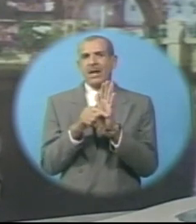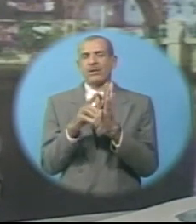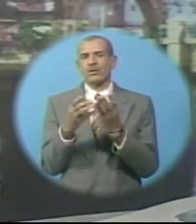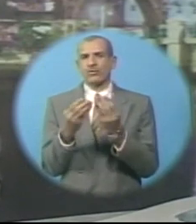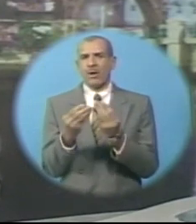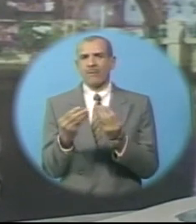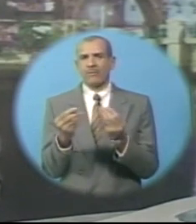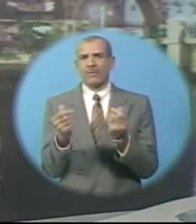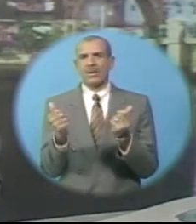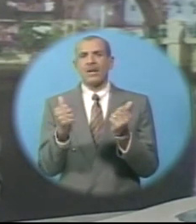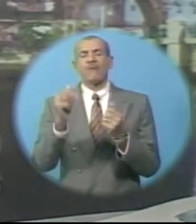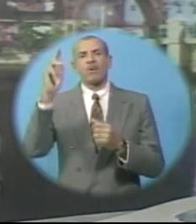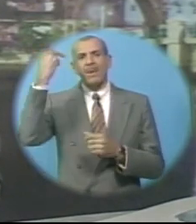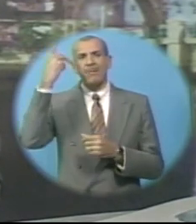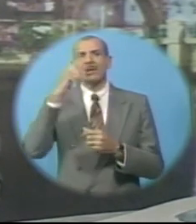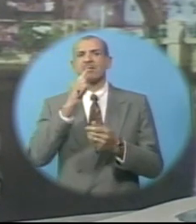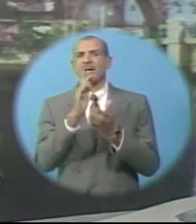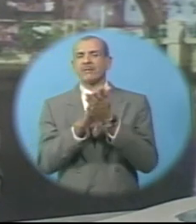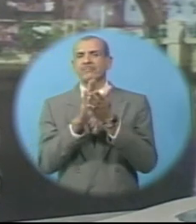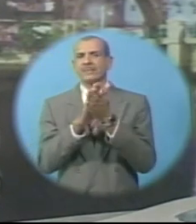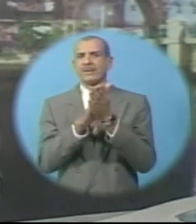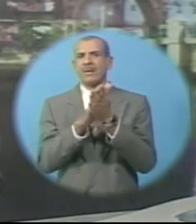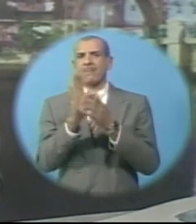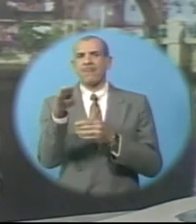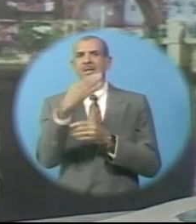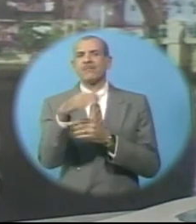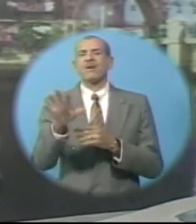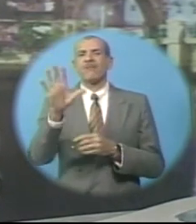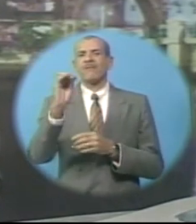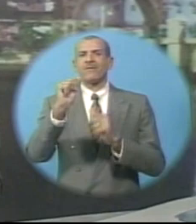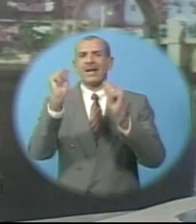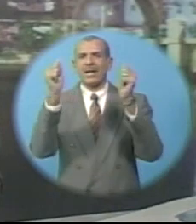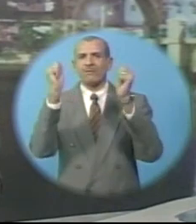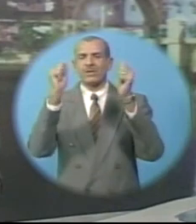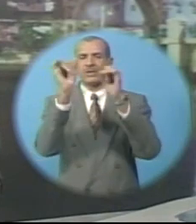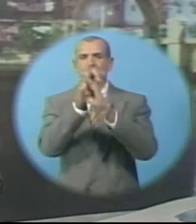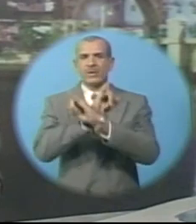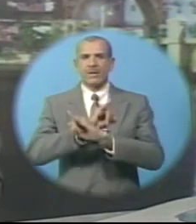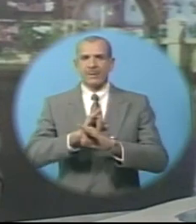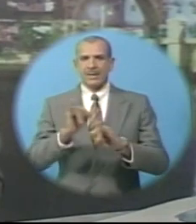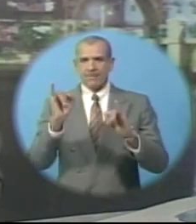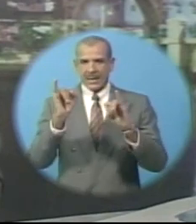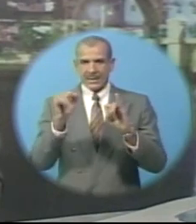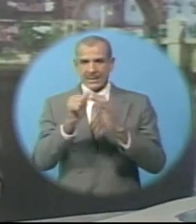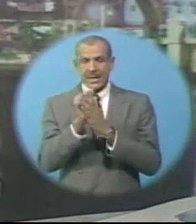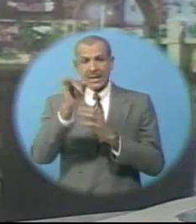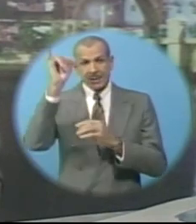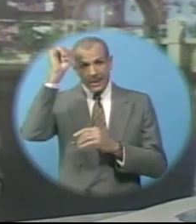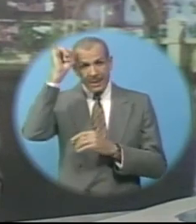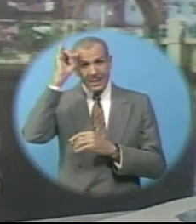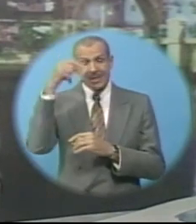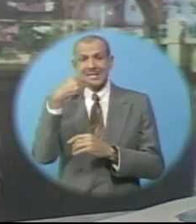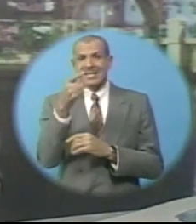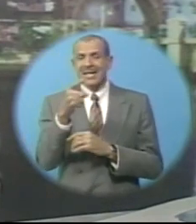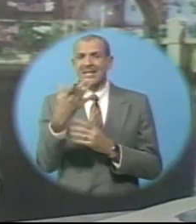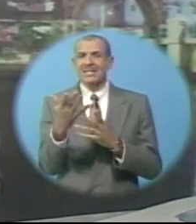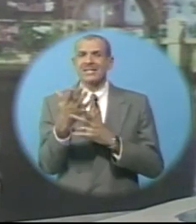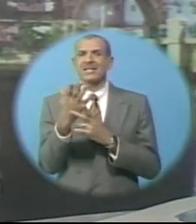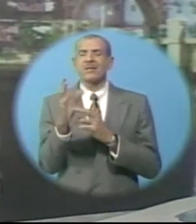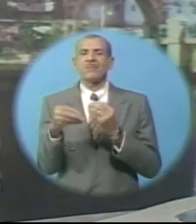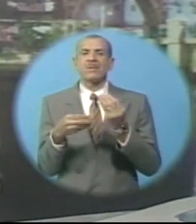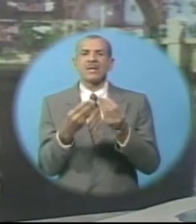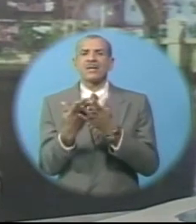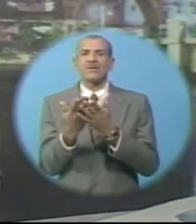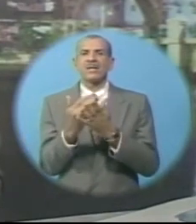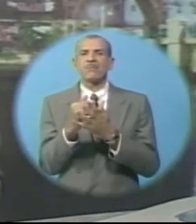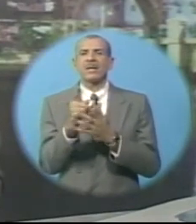to congratulate Barbados on the attainment of its 50th anniversary of independence. Mr. Innes says the level of productivity by